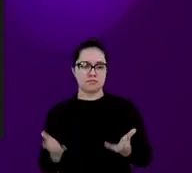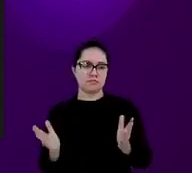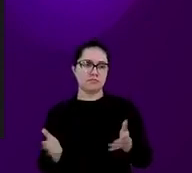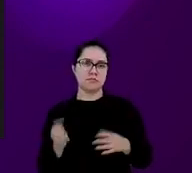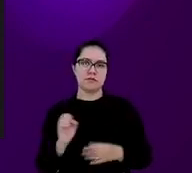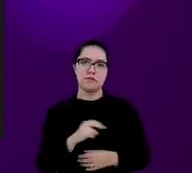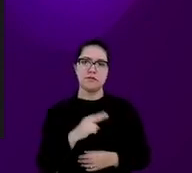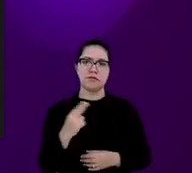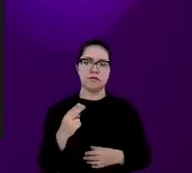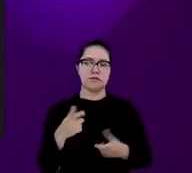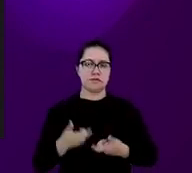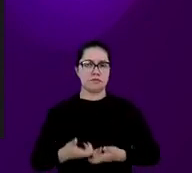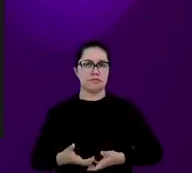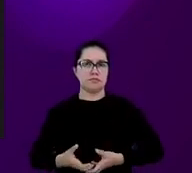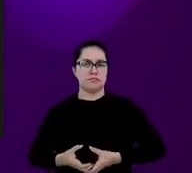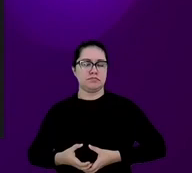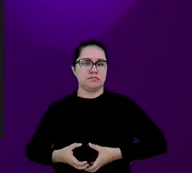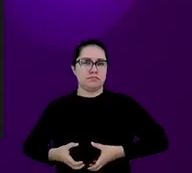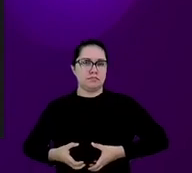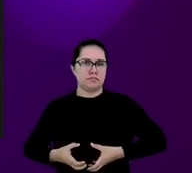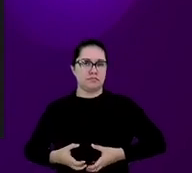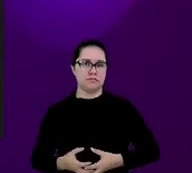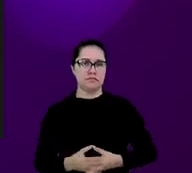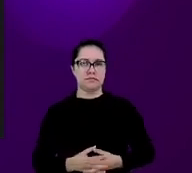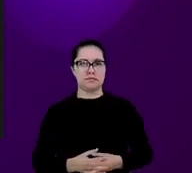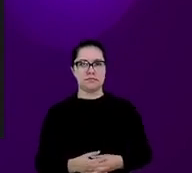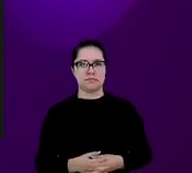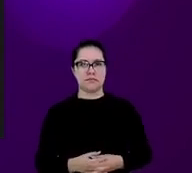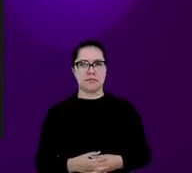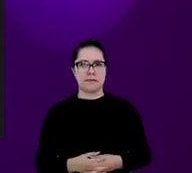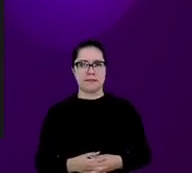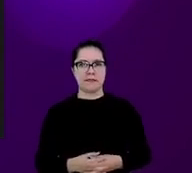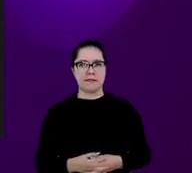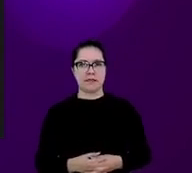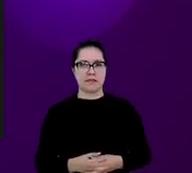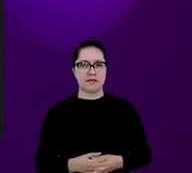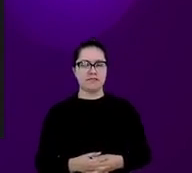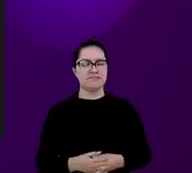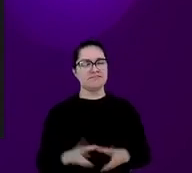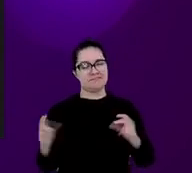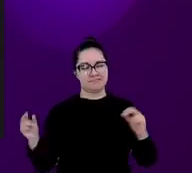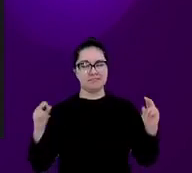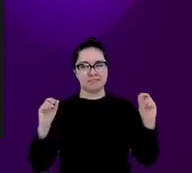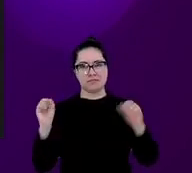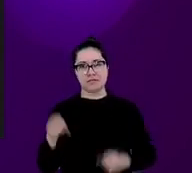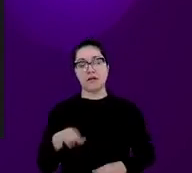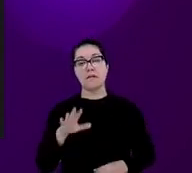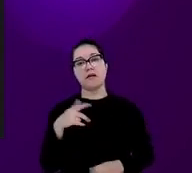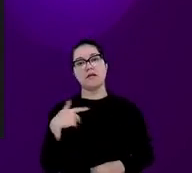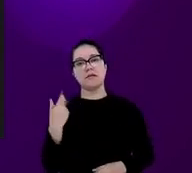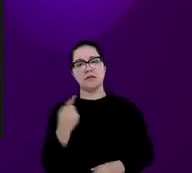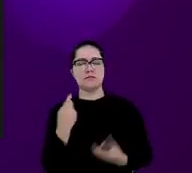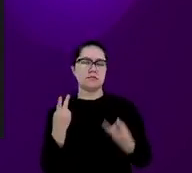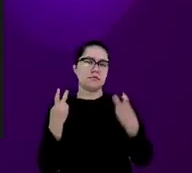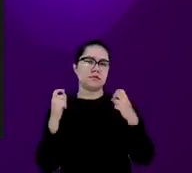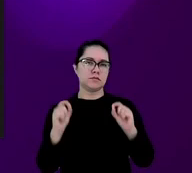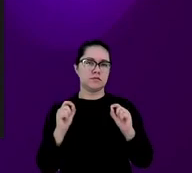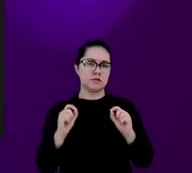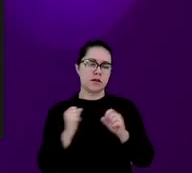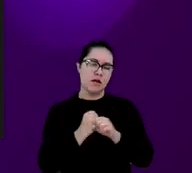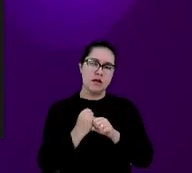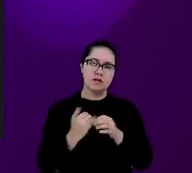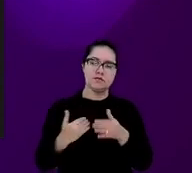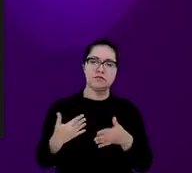that. But what we saw in the last years is the use of photobiomodulation in